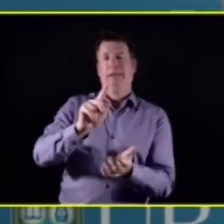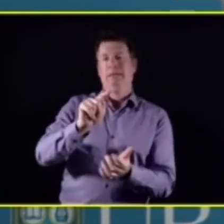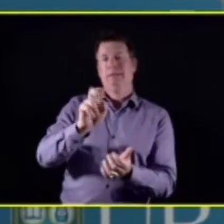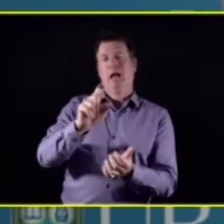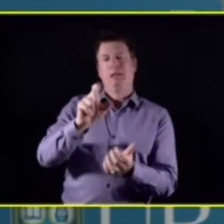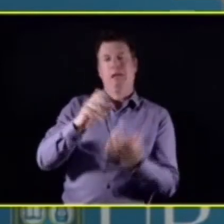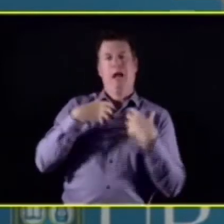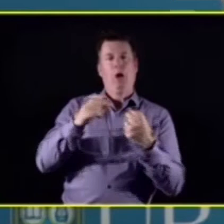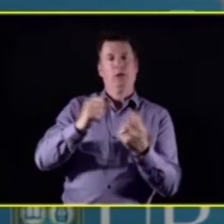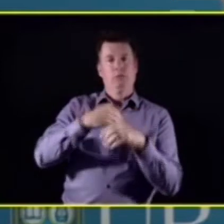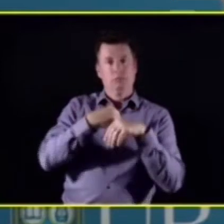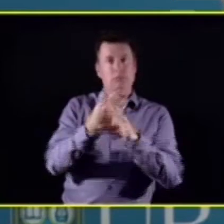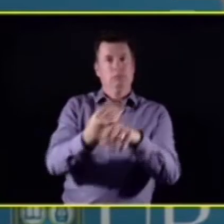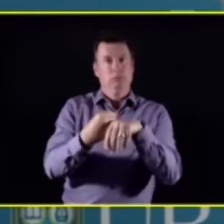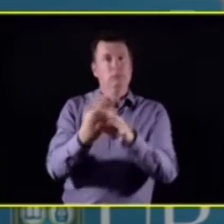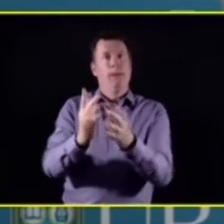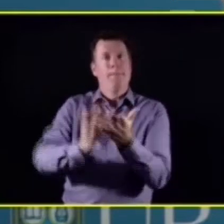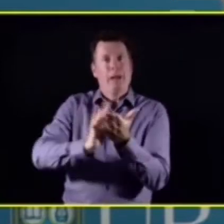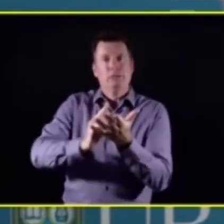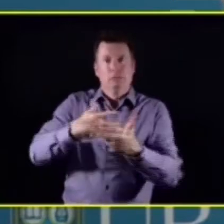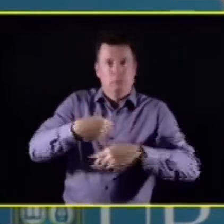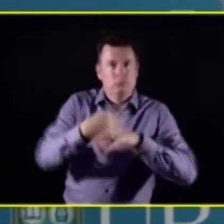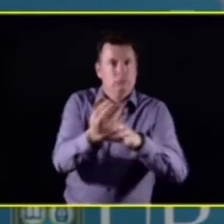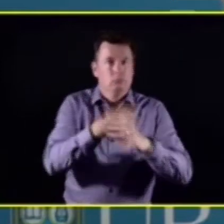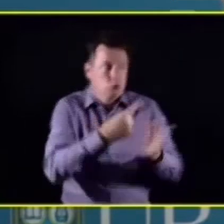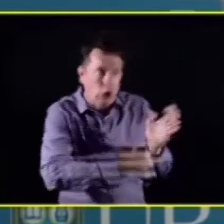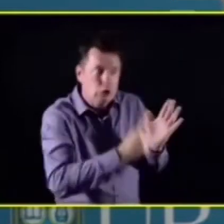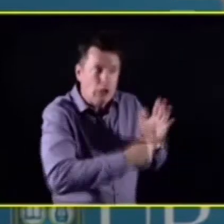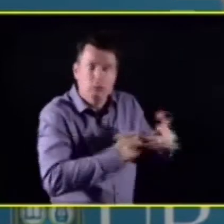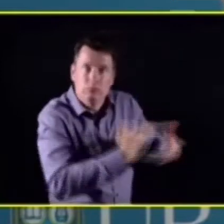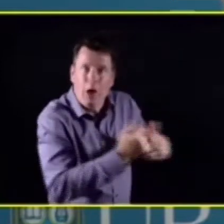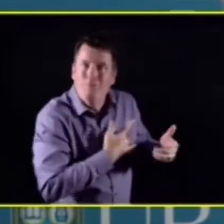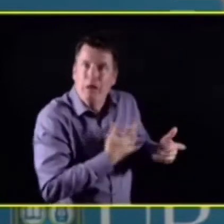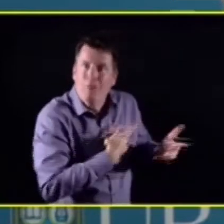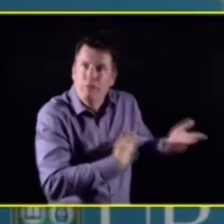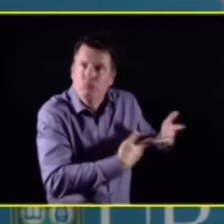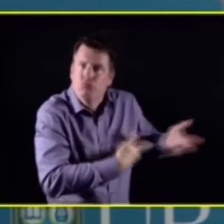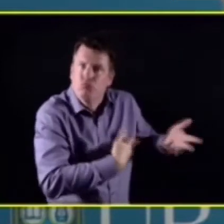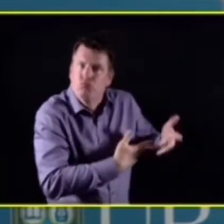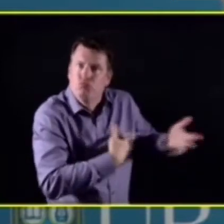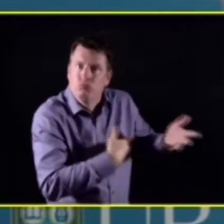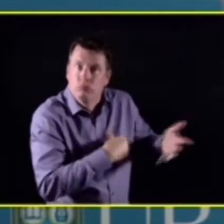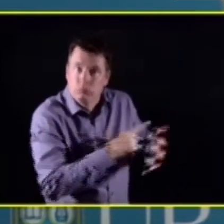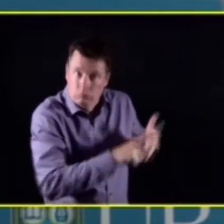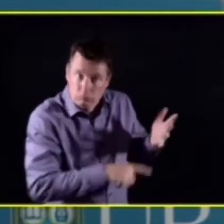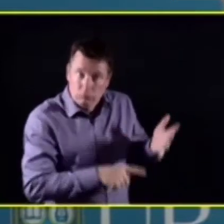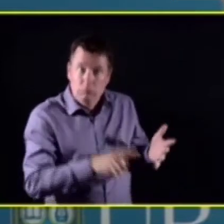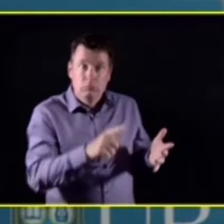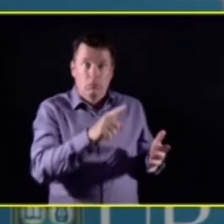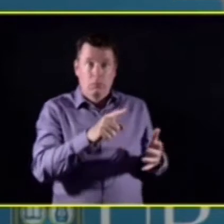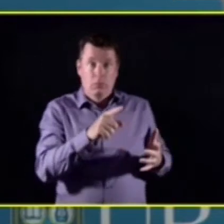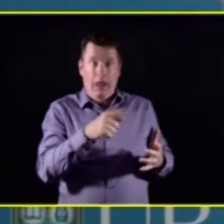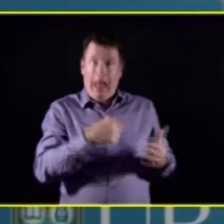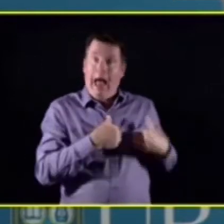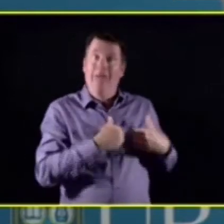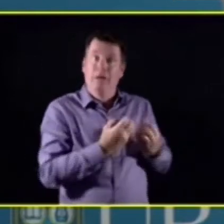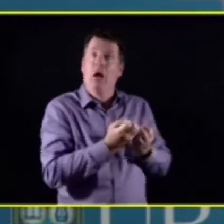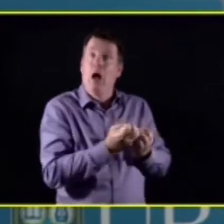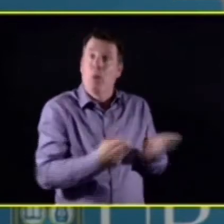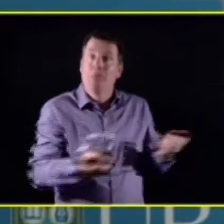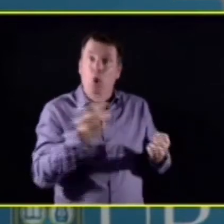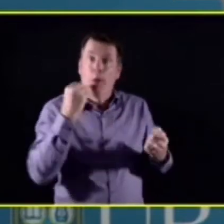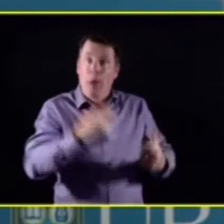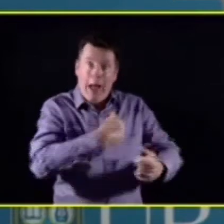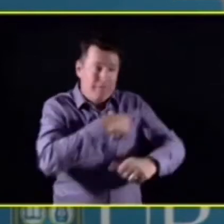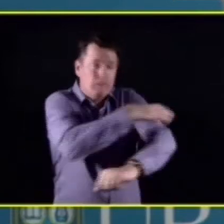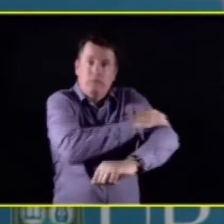they put their units on and we can see what their levels are. And that allows us to know that if there's something that might be off, we